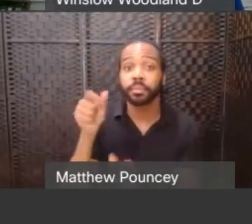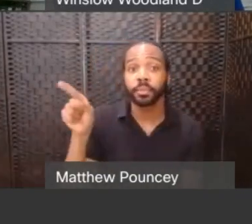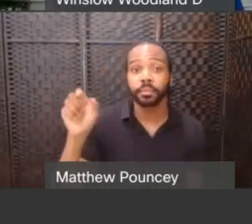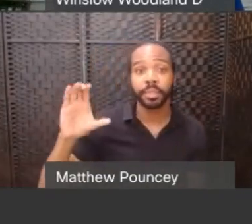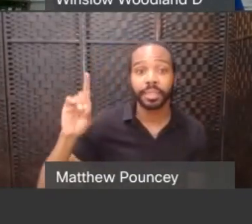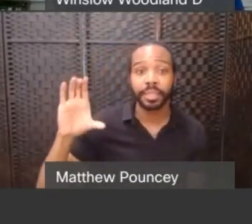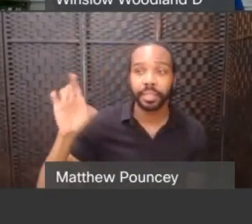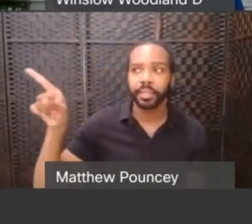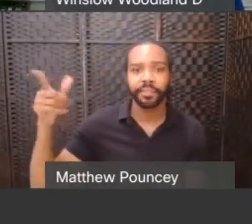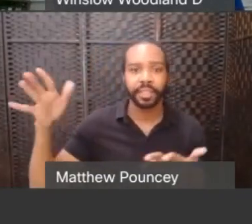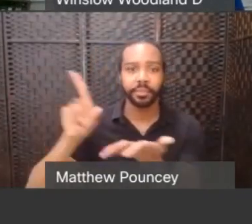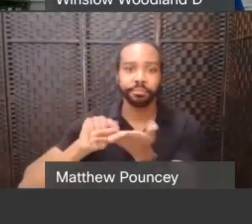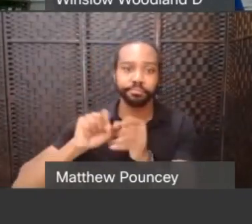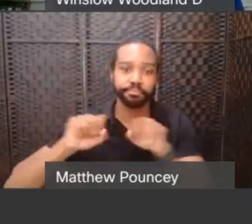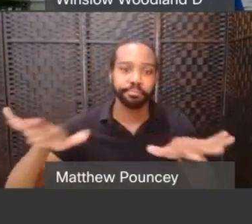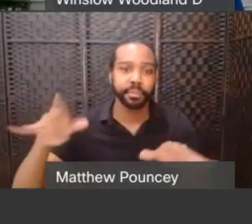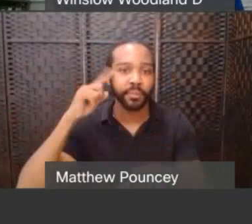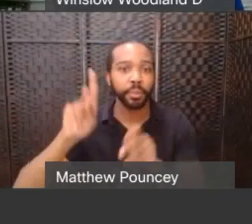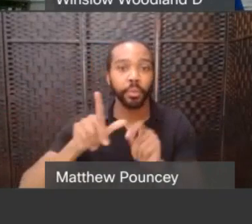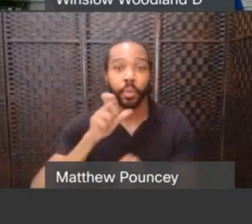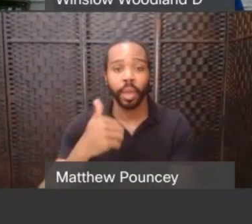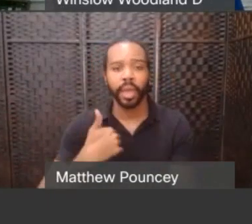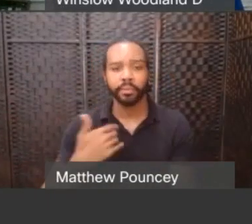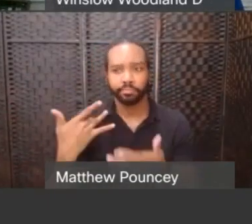out a statement for people who have concerns about